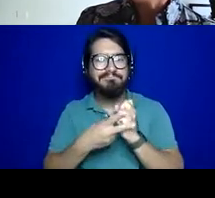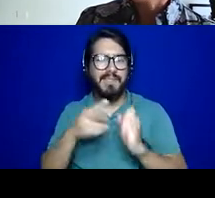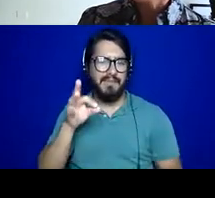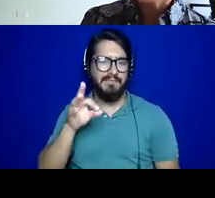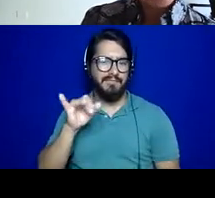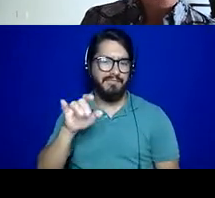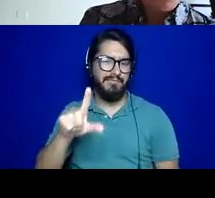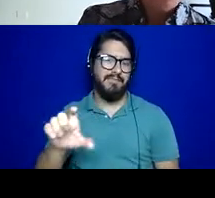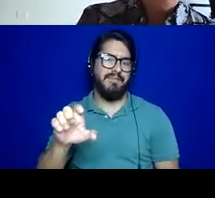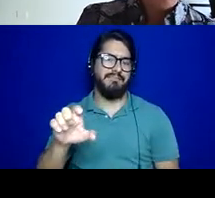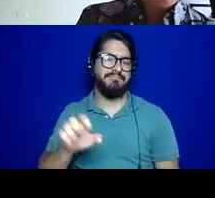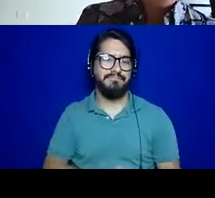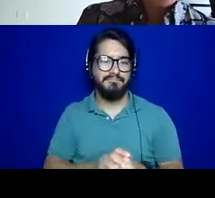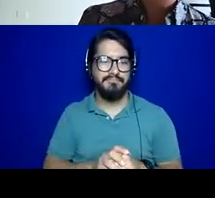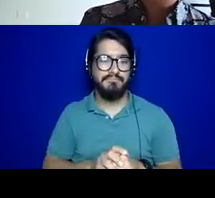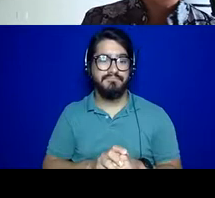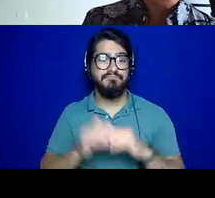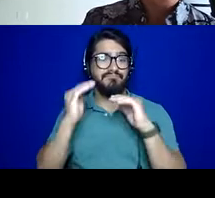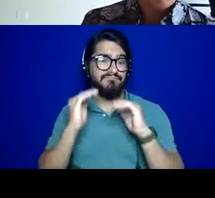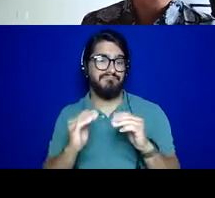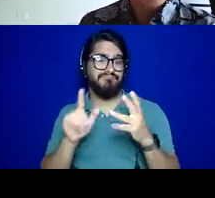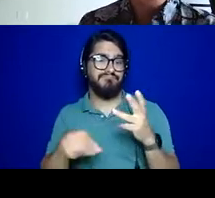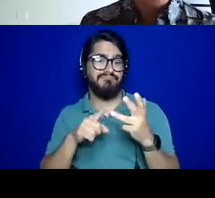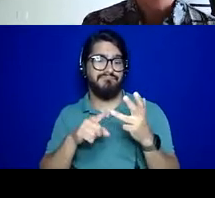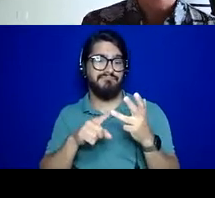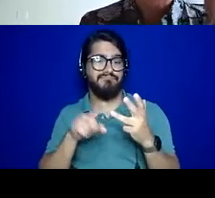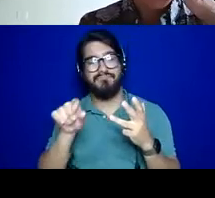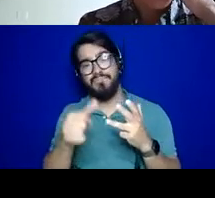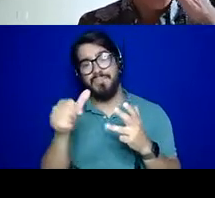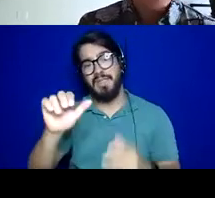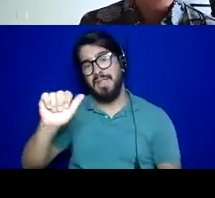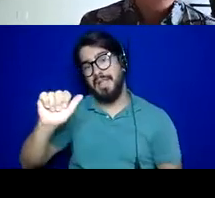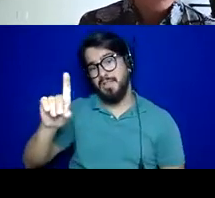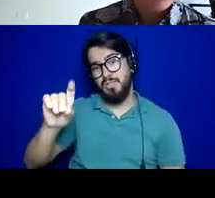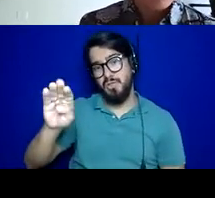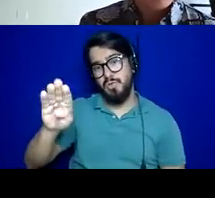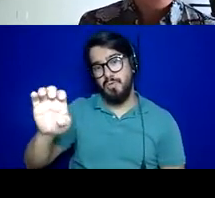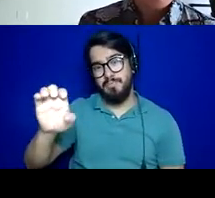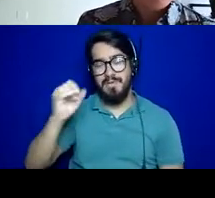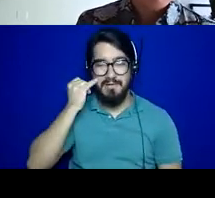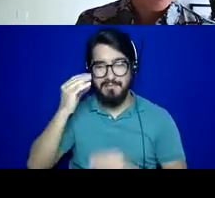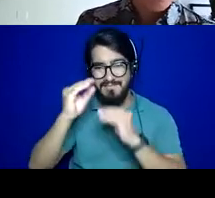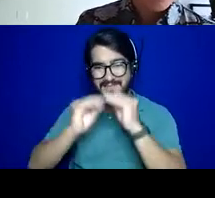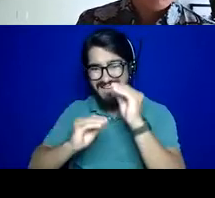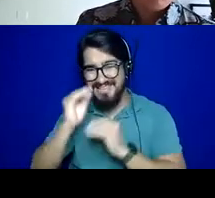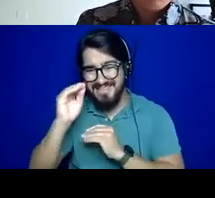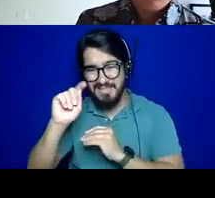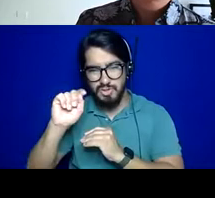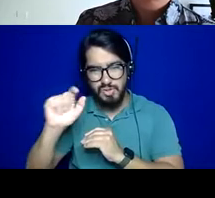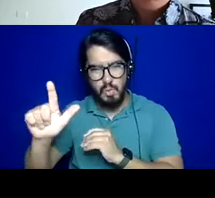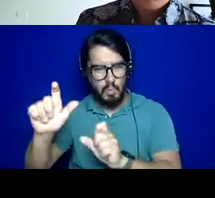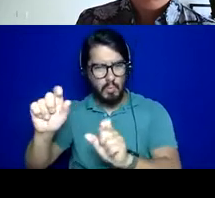And then more expensive software also lets you do it. So definitely like the Adobe sort of photo editing suite lets you change metadata.